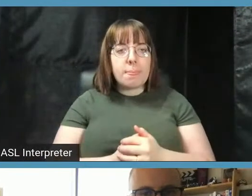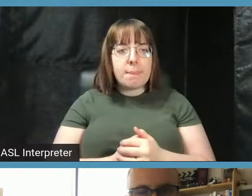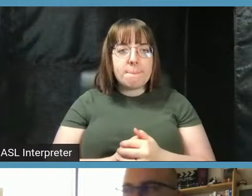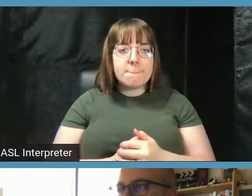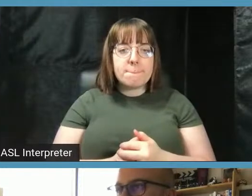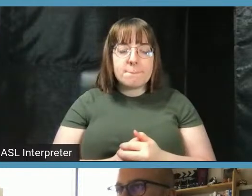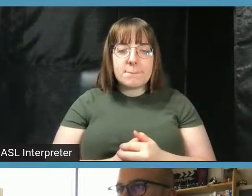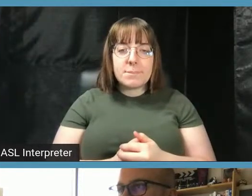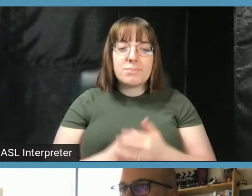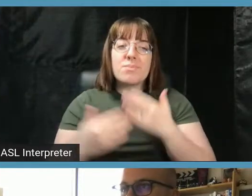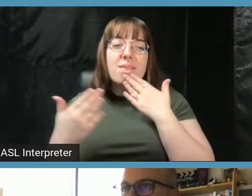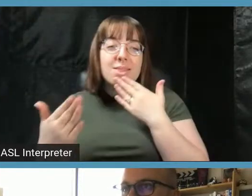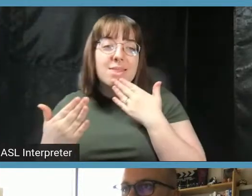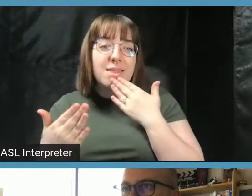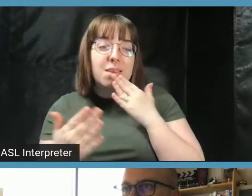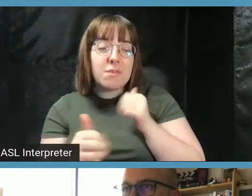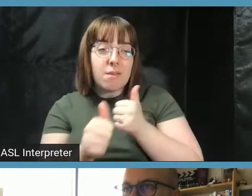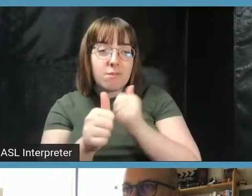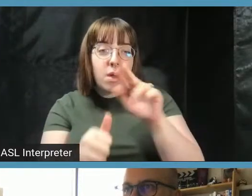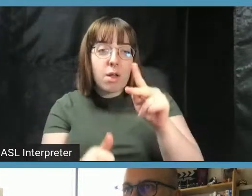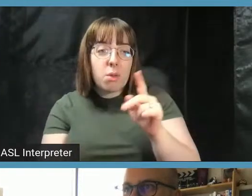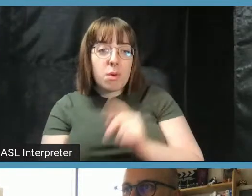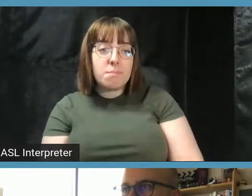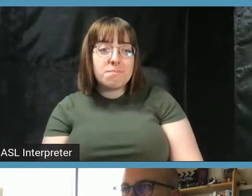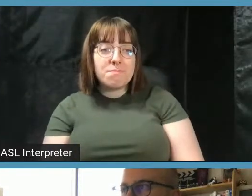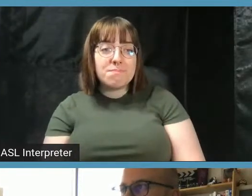Okay. Thank you for that follow-up.